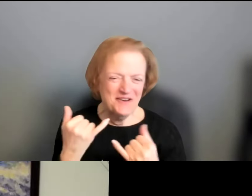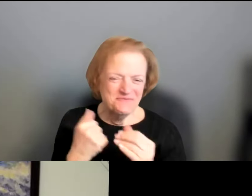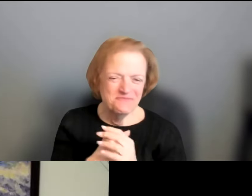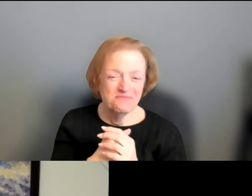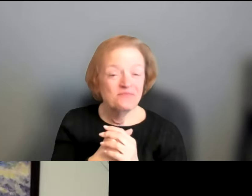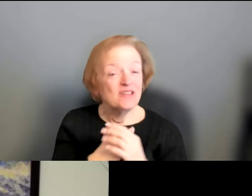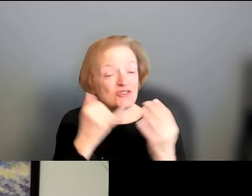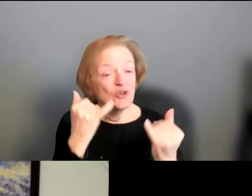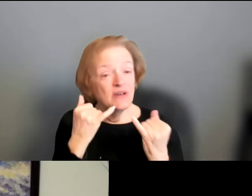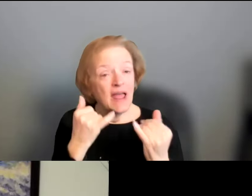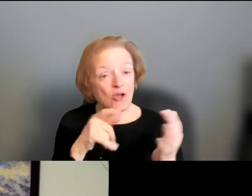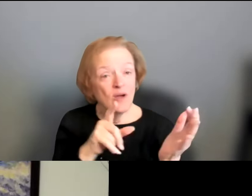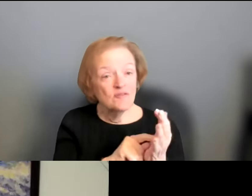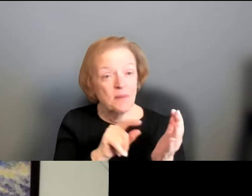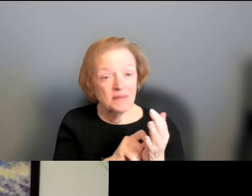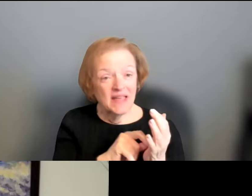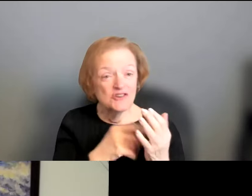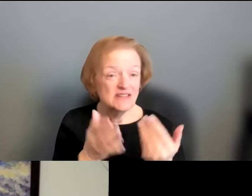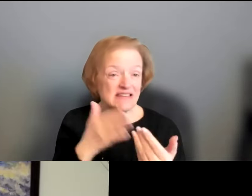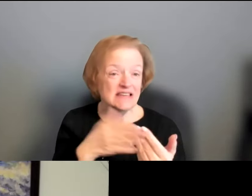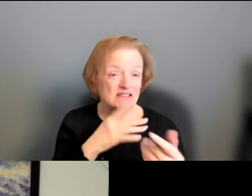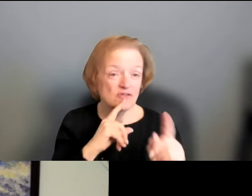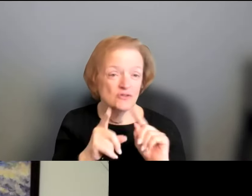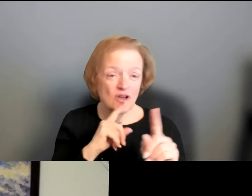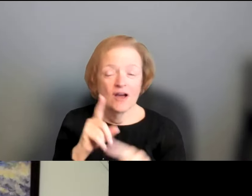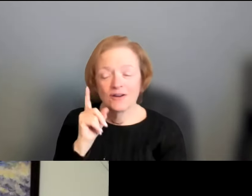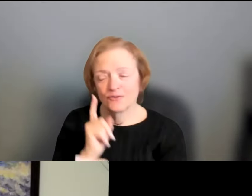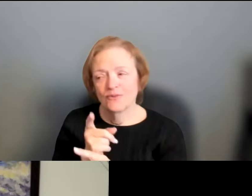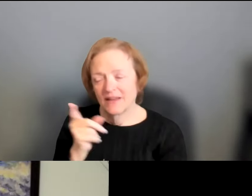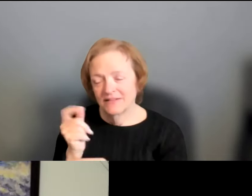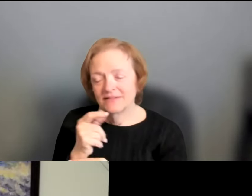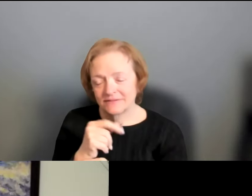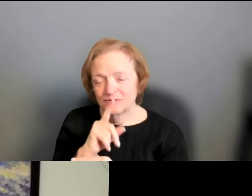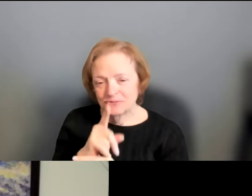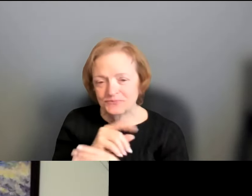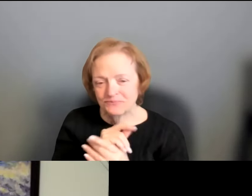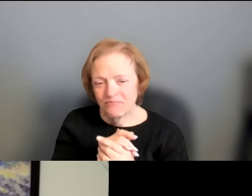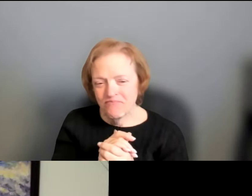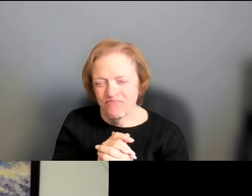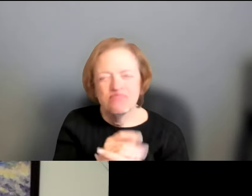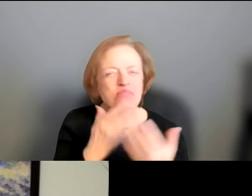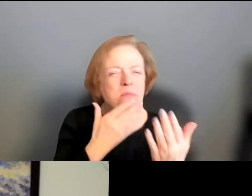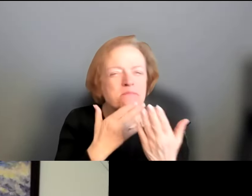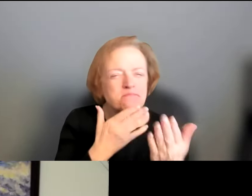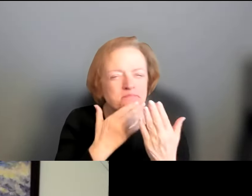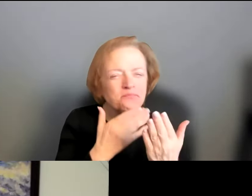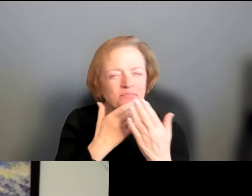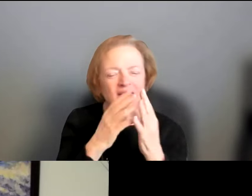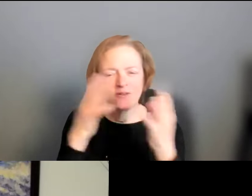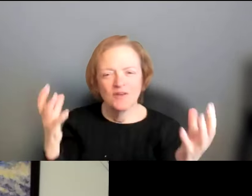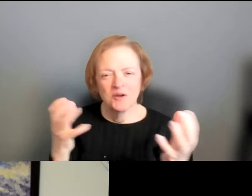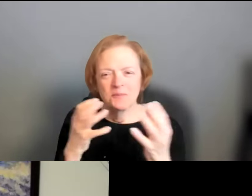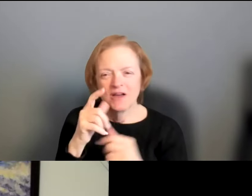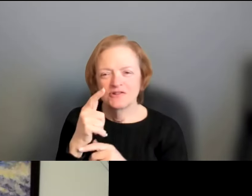have publications, it's easier to talk, There you go. Exactly. Yeah. All right. Well, thank you very much, Geneva